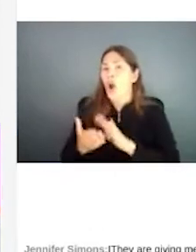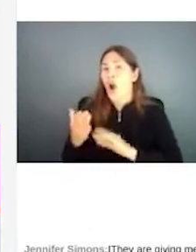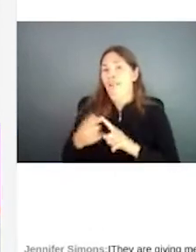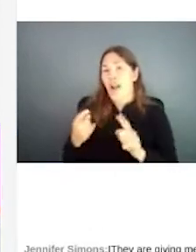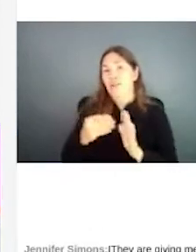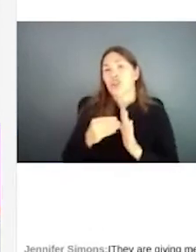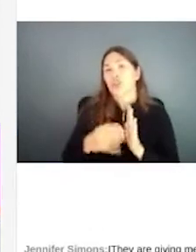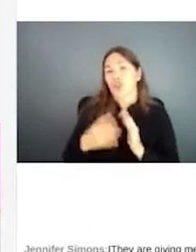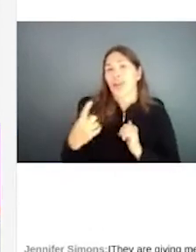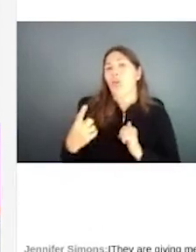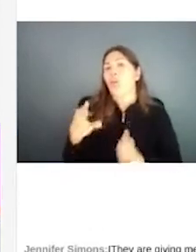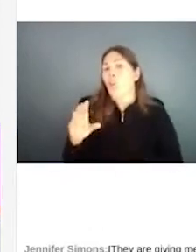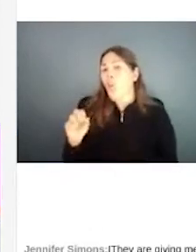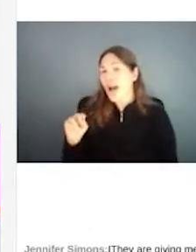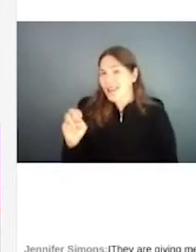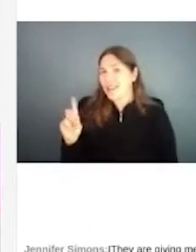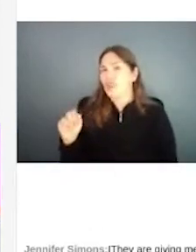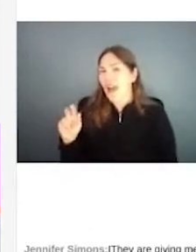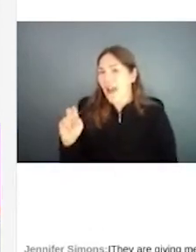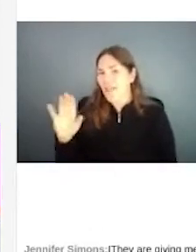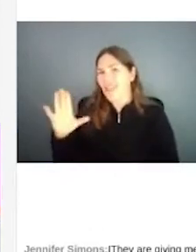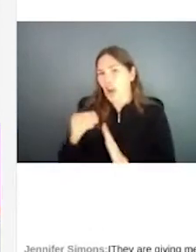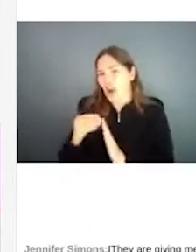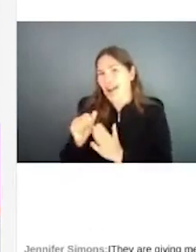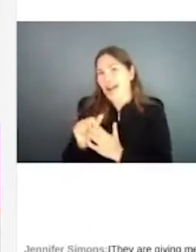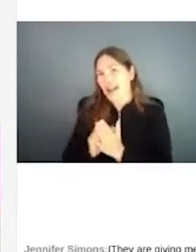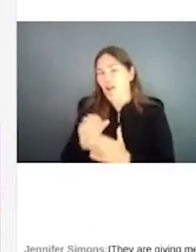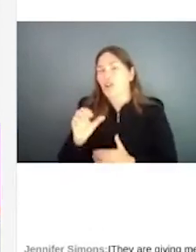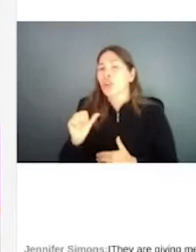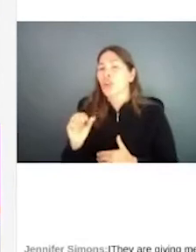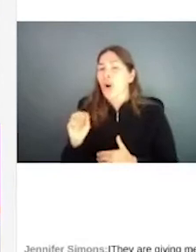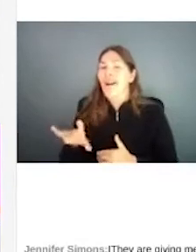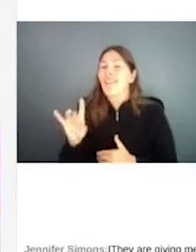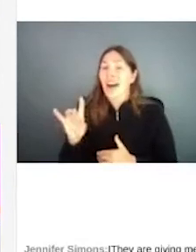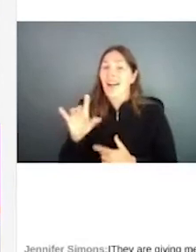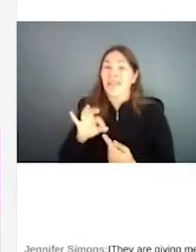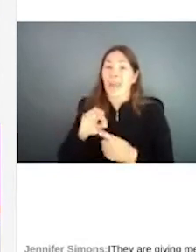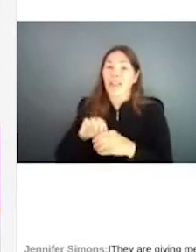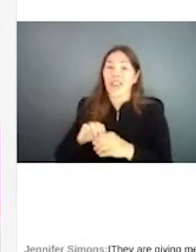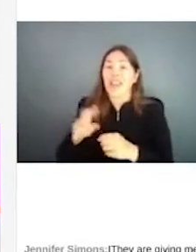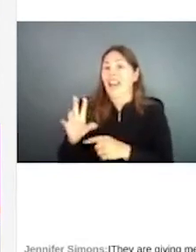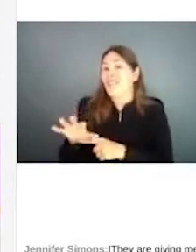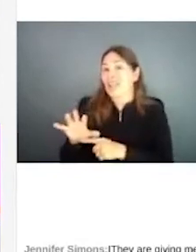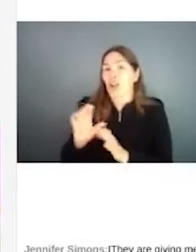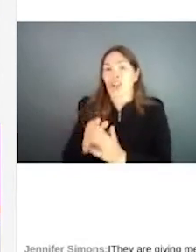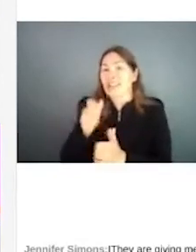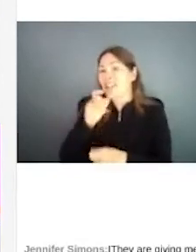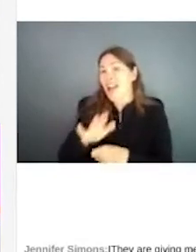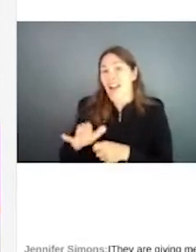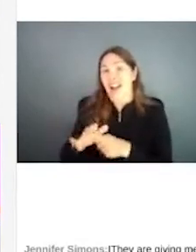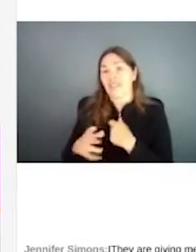OneDrive accounts. But I'm finding that, especially in the video class, there's just not enough storage.